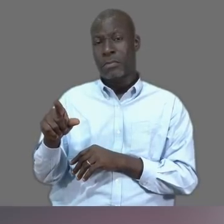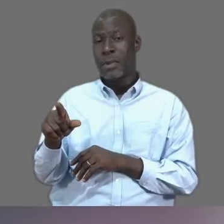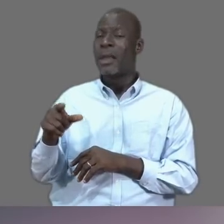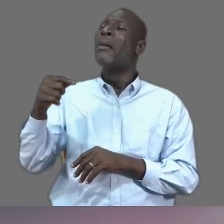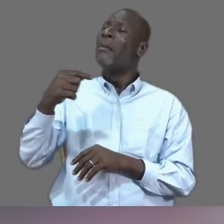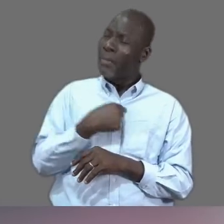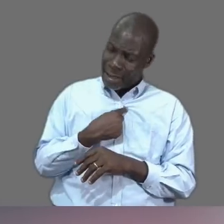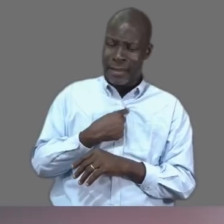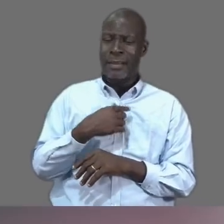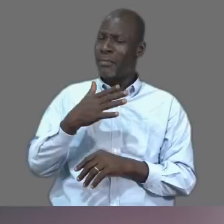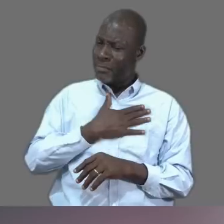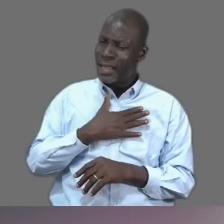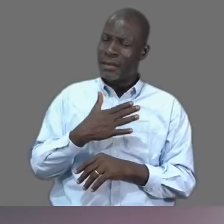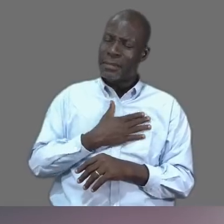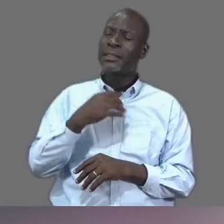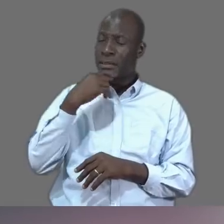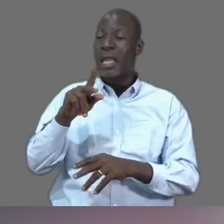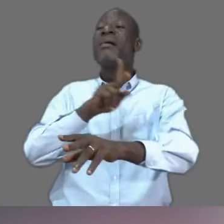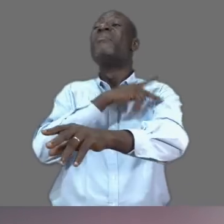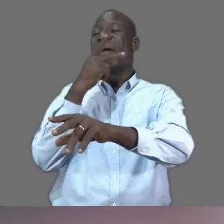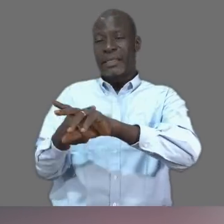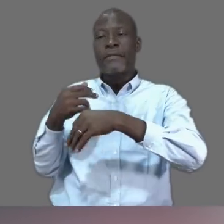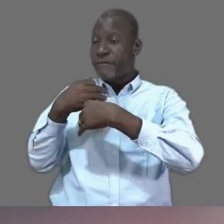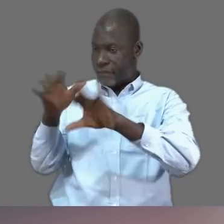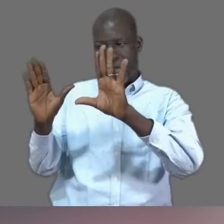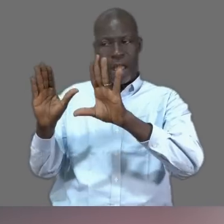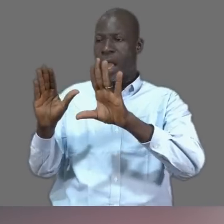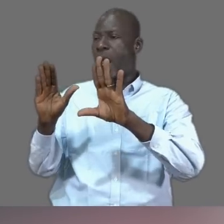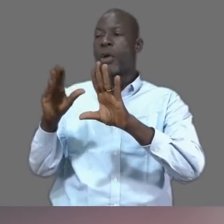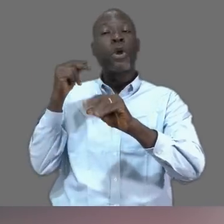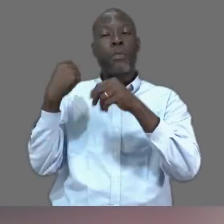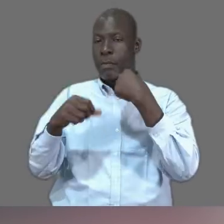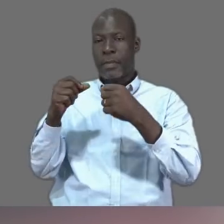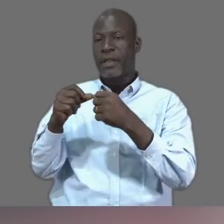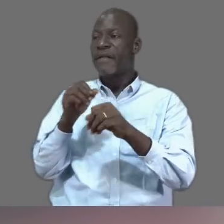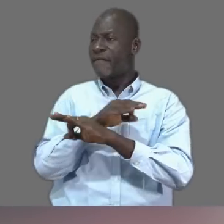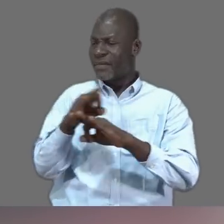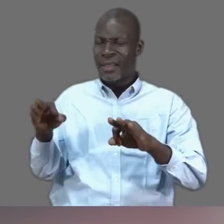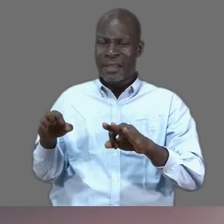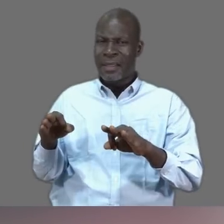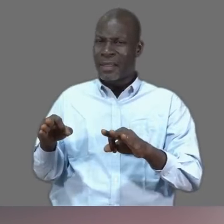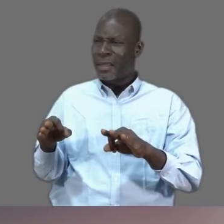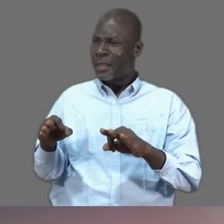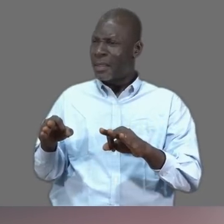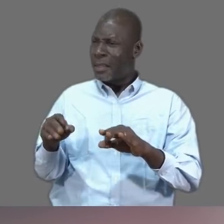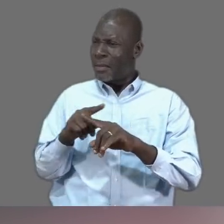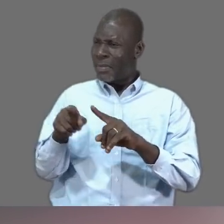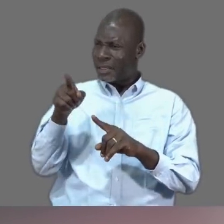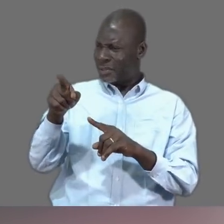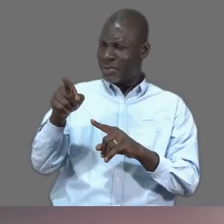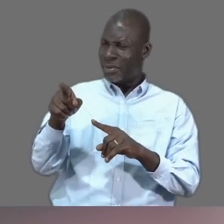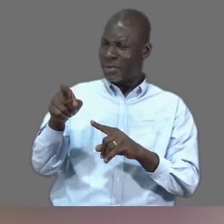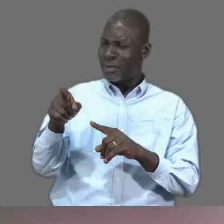May say, ye funo, mediache. She may say, I can date rash, and I'm umbekum was